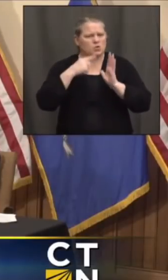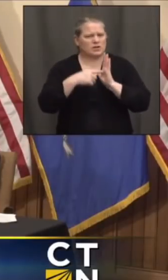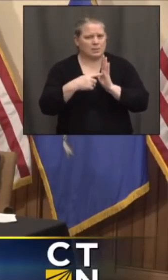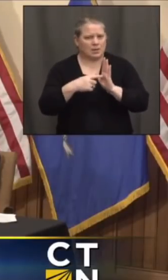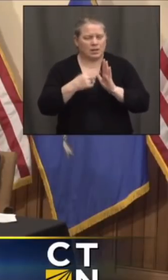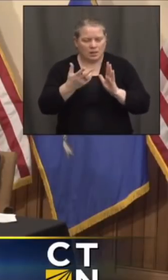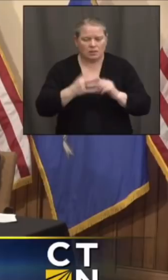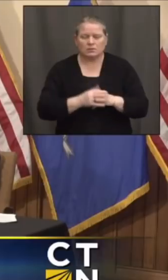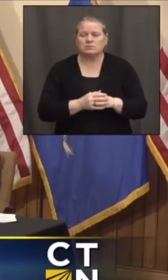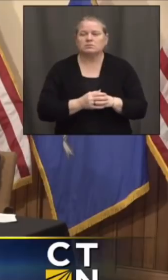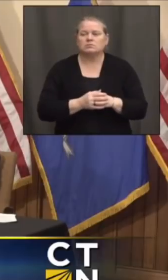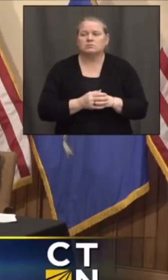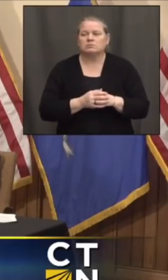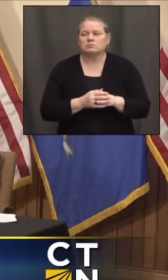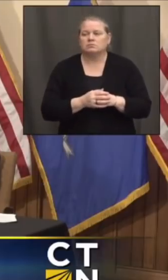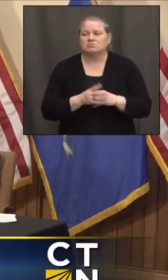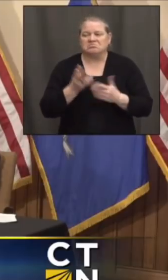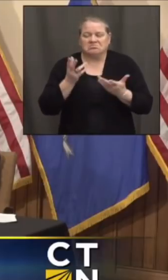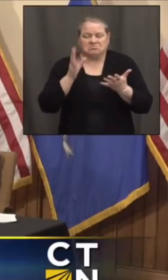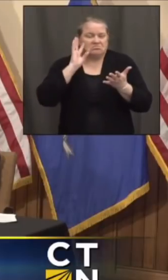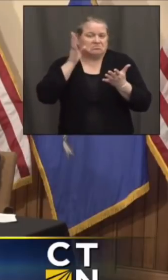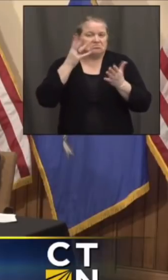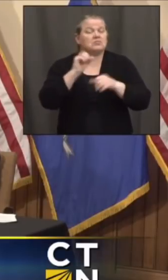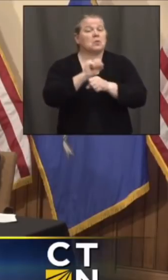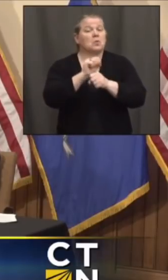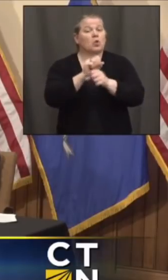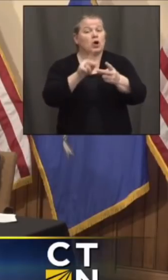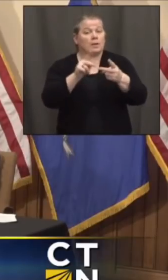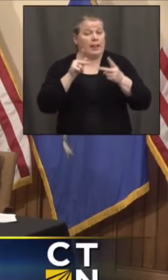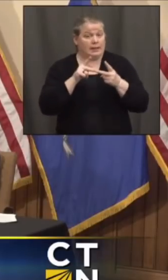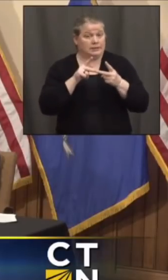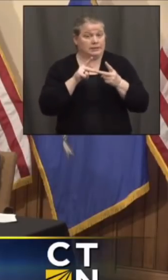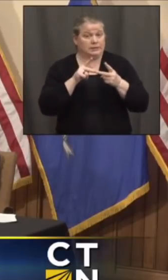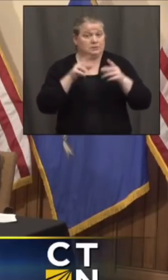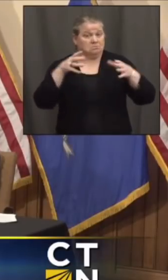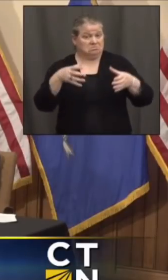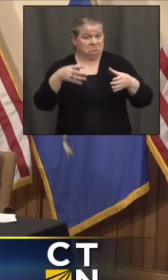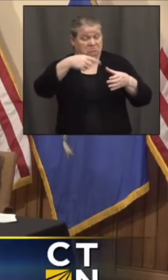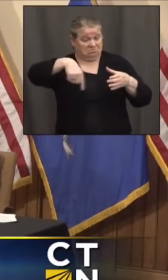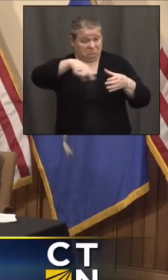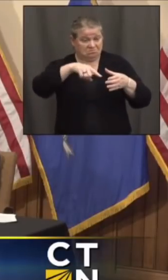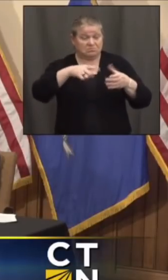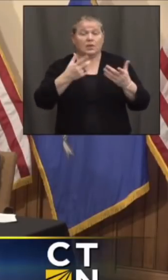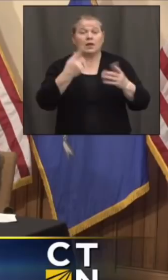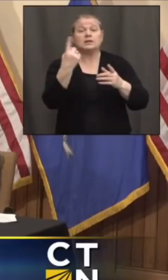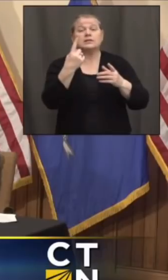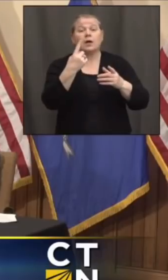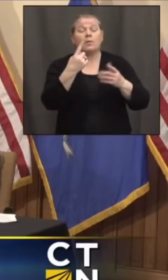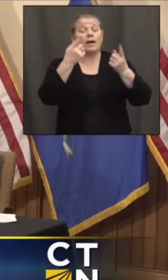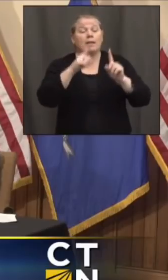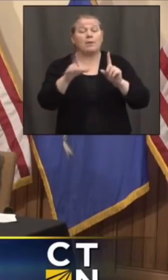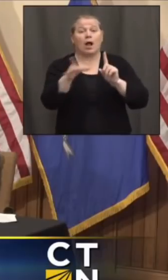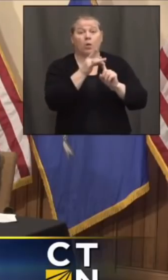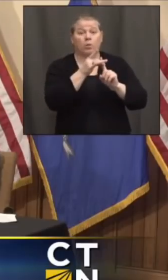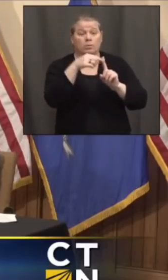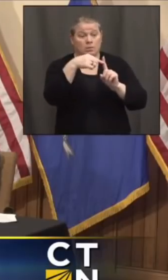in a workplace, there's someone who is tested positive, but not everybody in that workplace is going to get